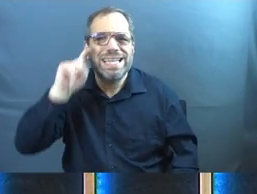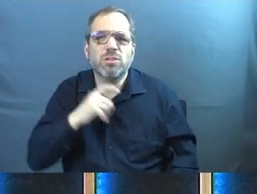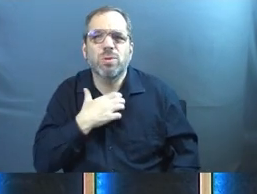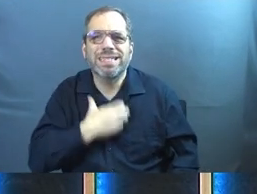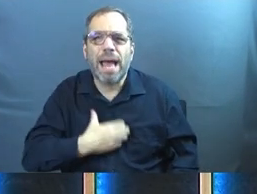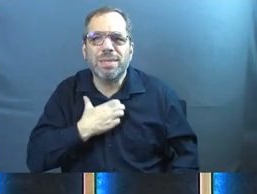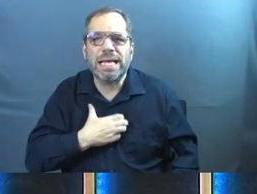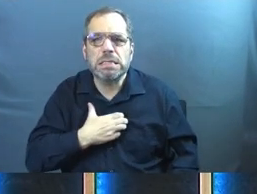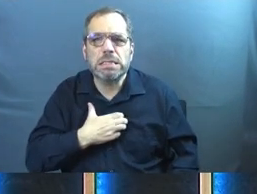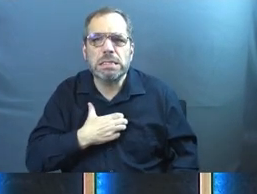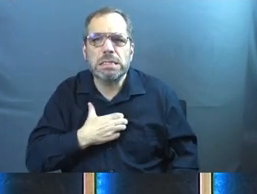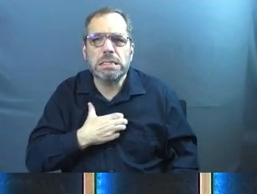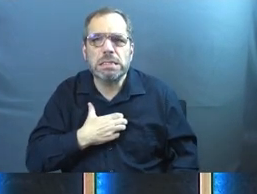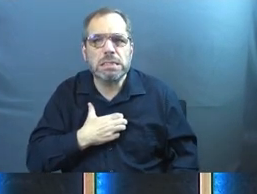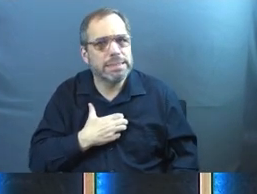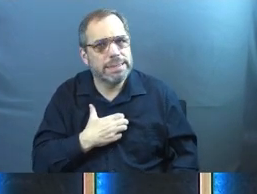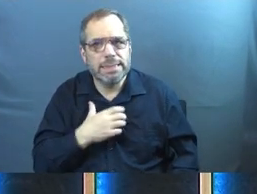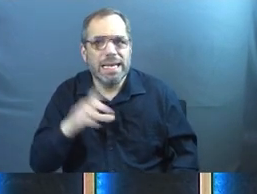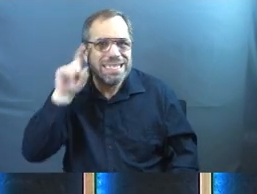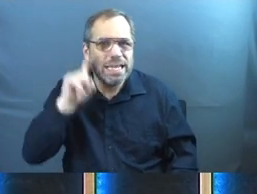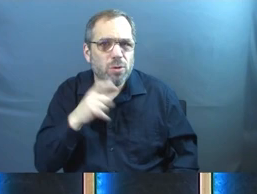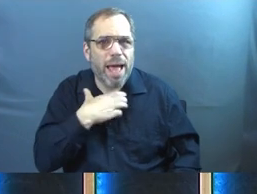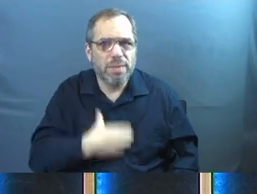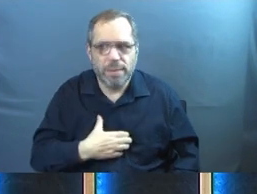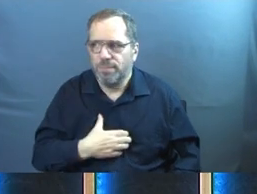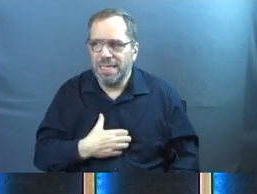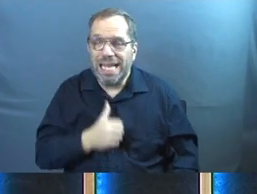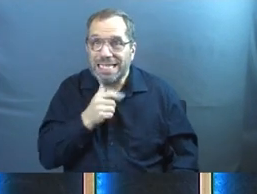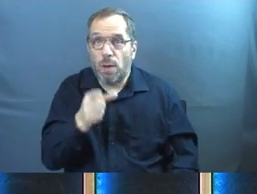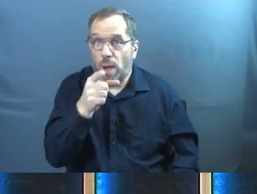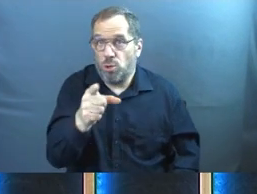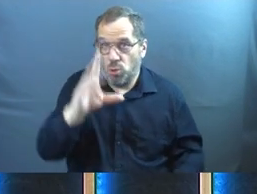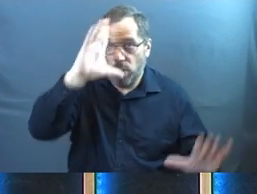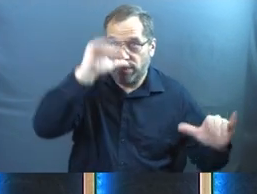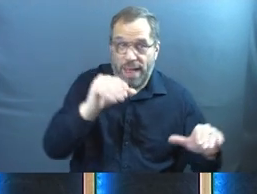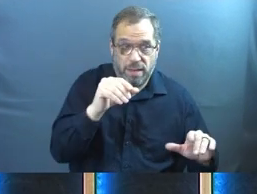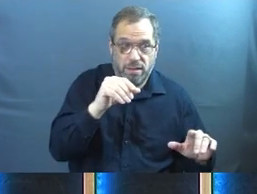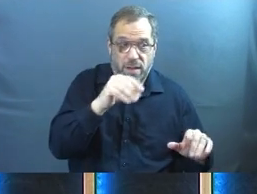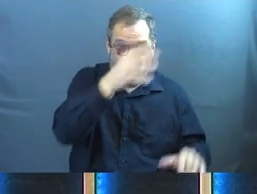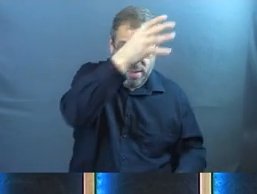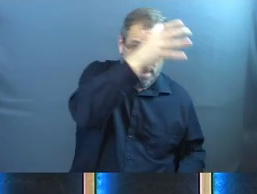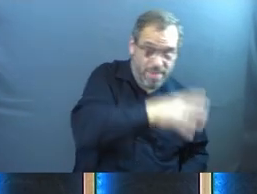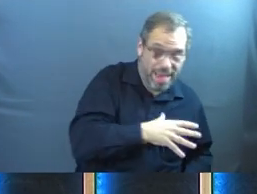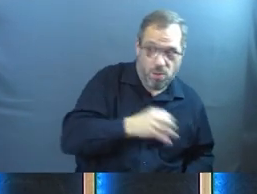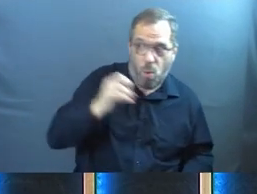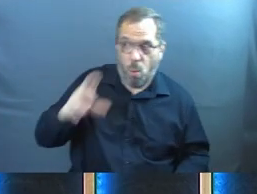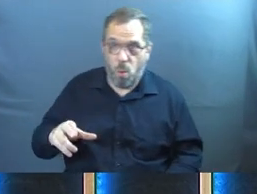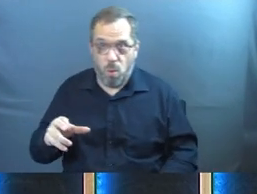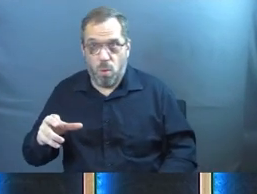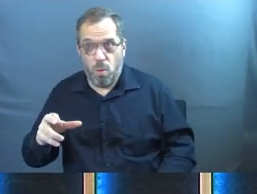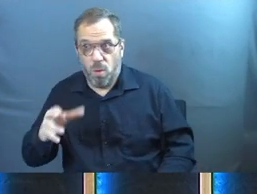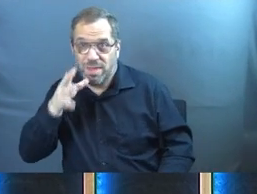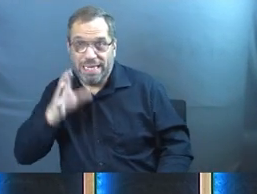appetites. And it's not necessarily what you might expect for the guy or for the lady.